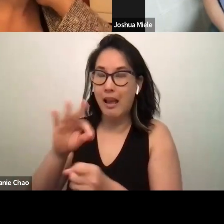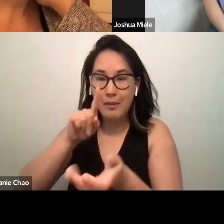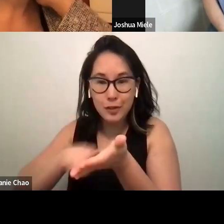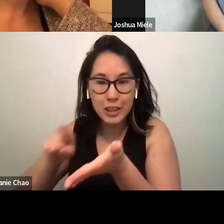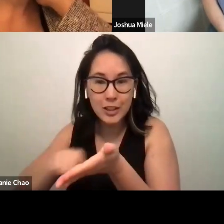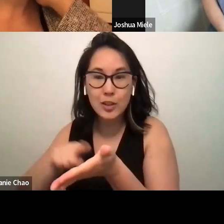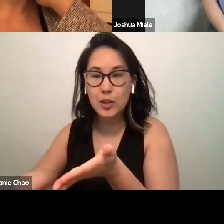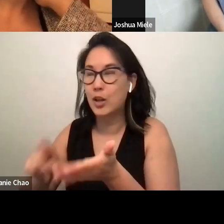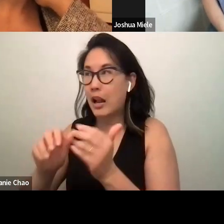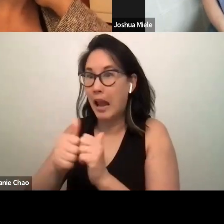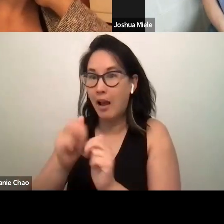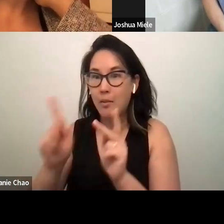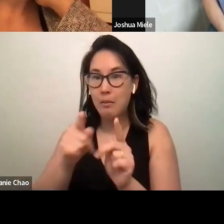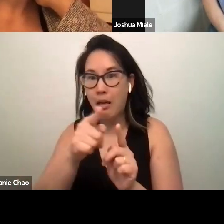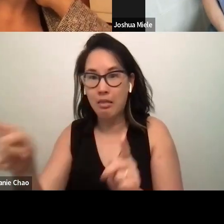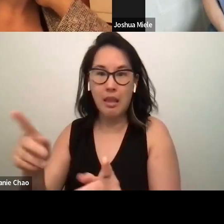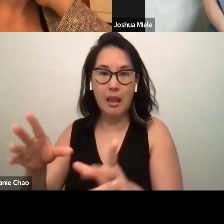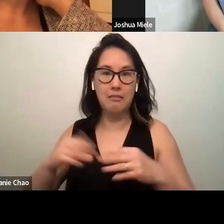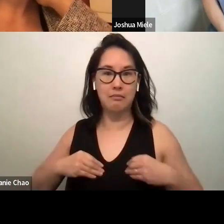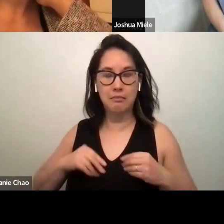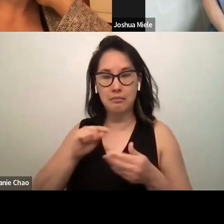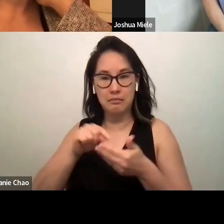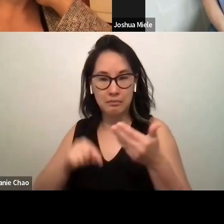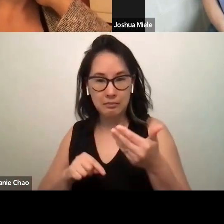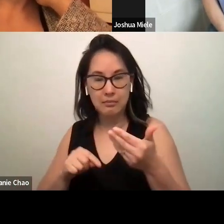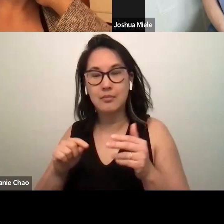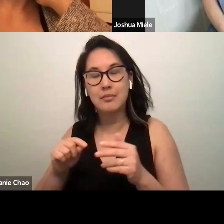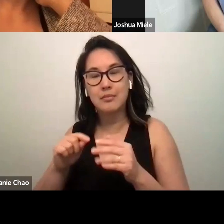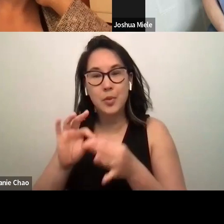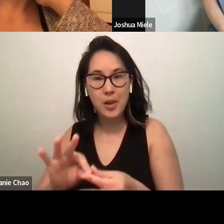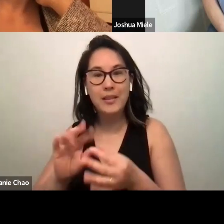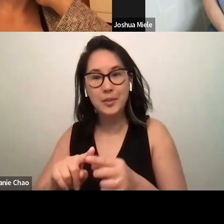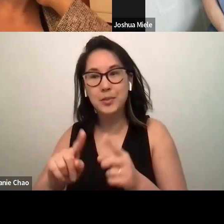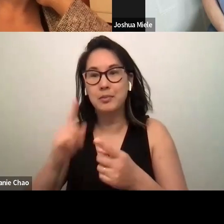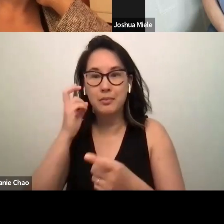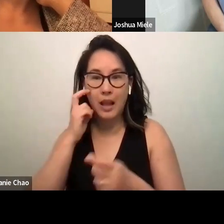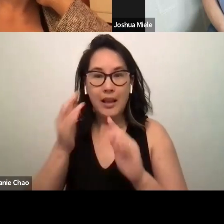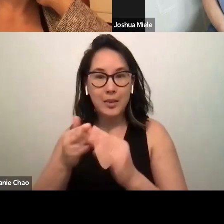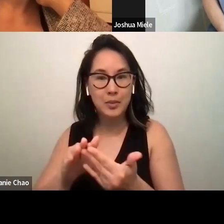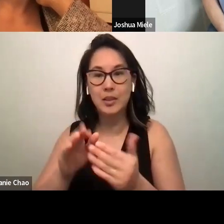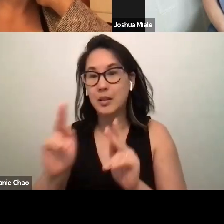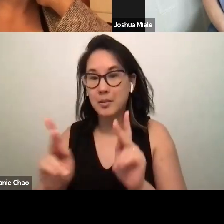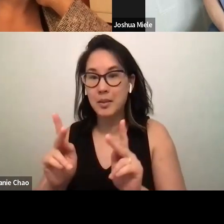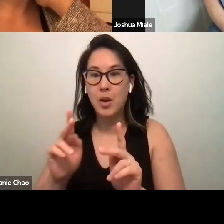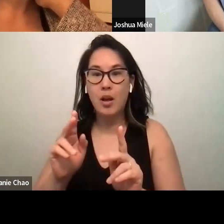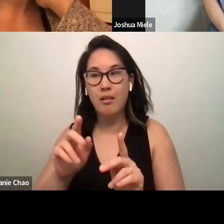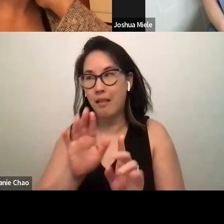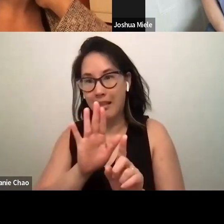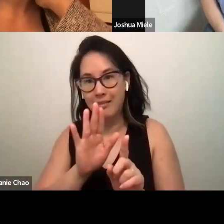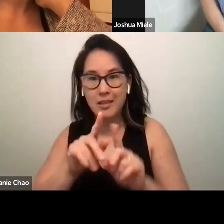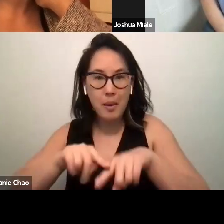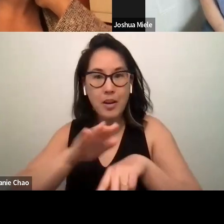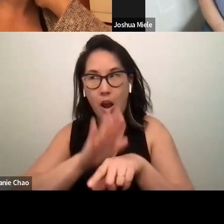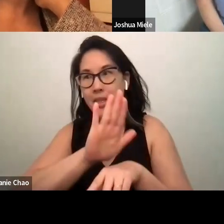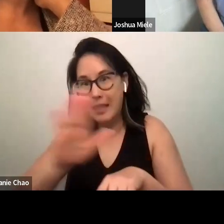things land with different parts of the blind community, people who have different blind experiences, which there are